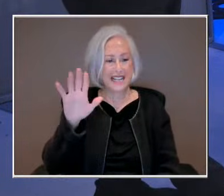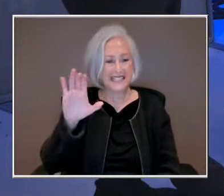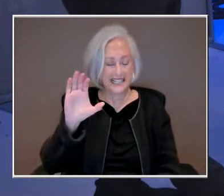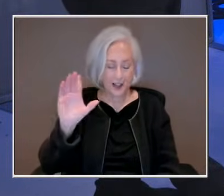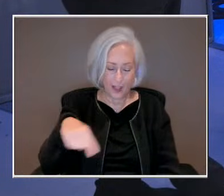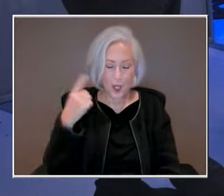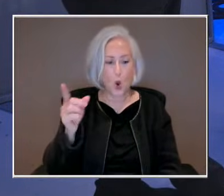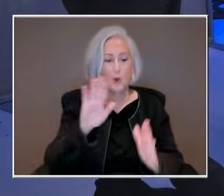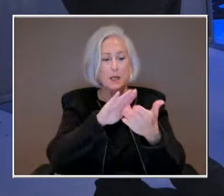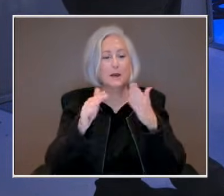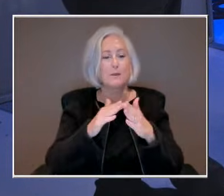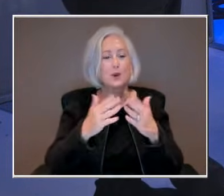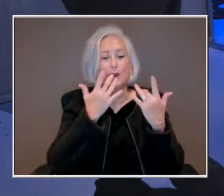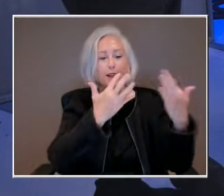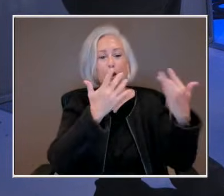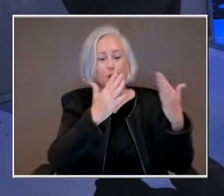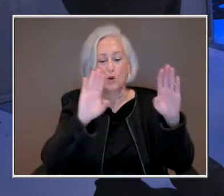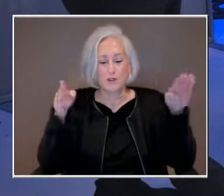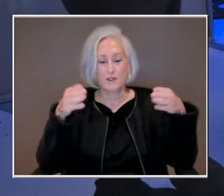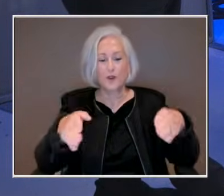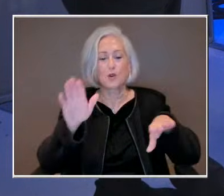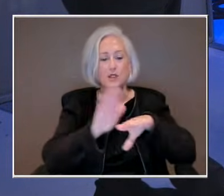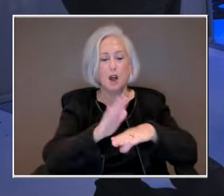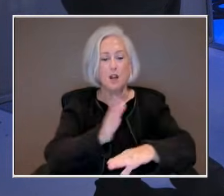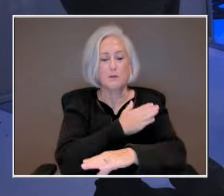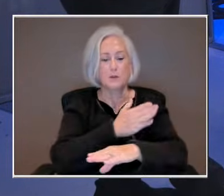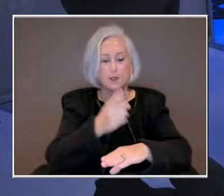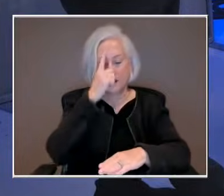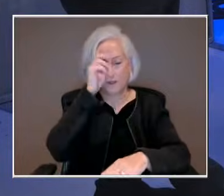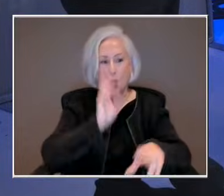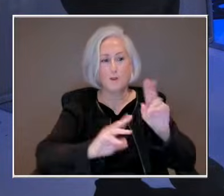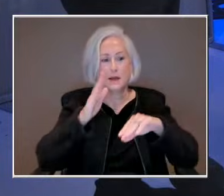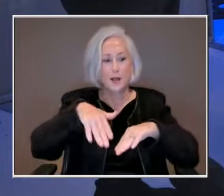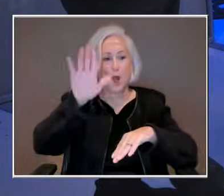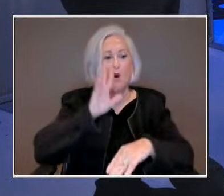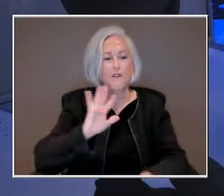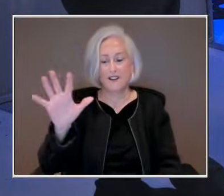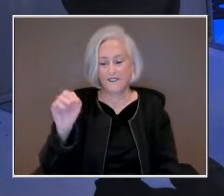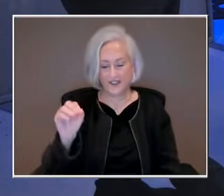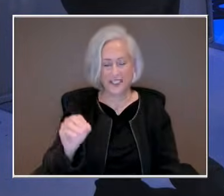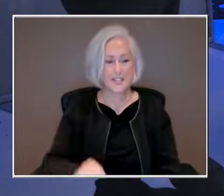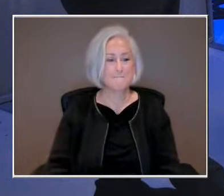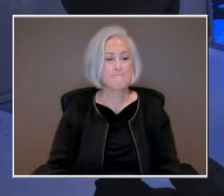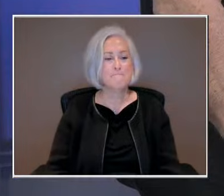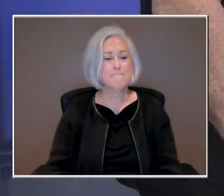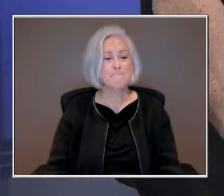City focused on music for people that are 50 or older. 50 or above. We have a